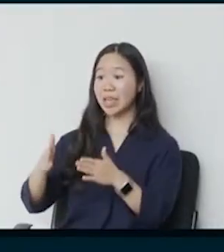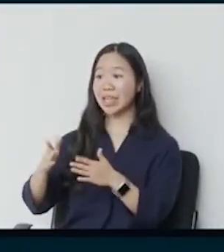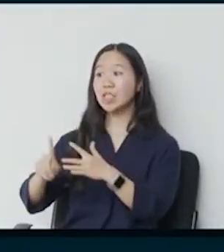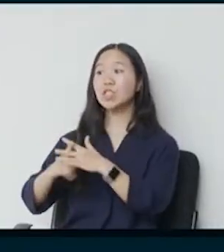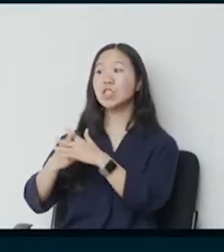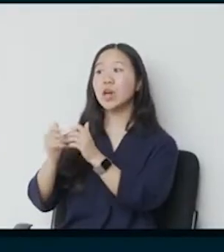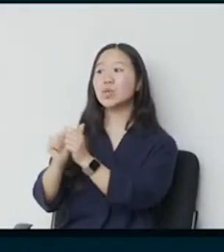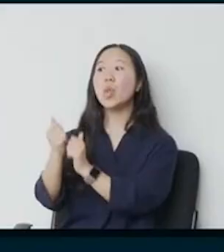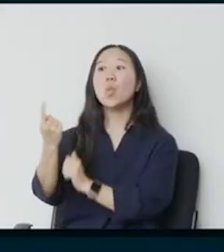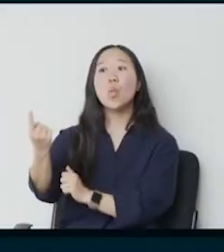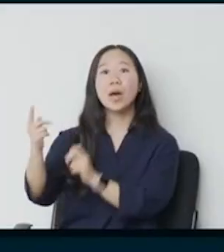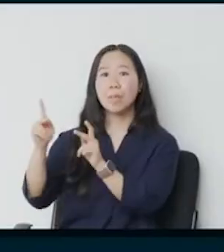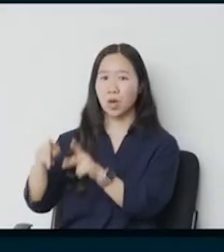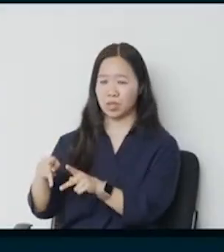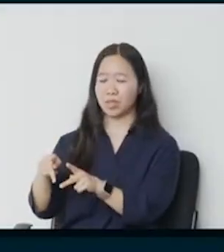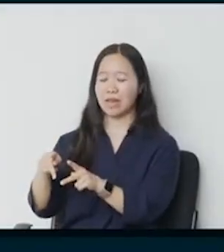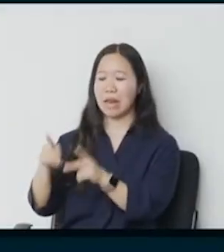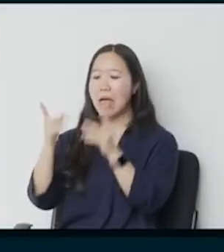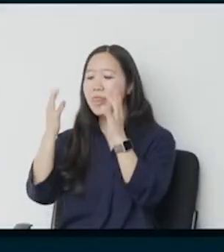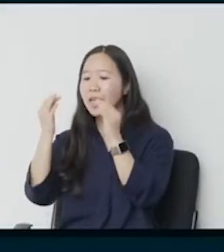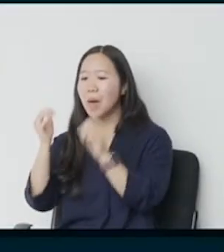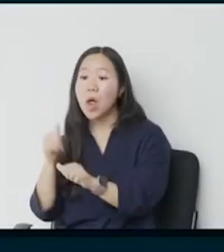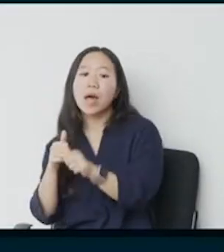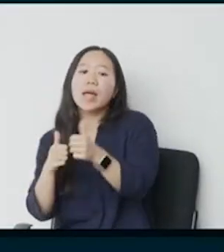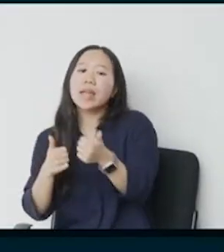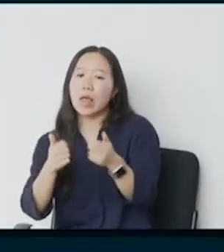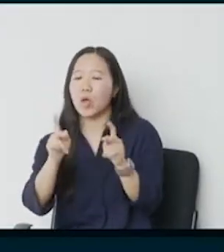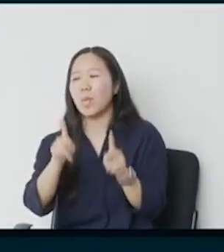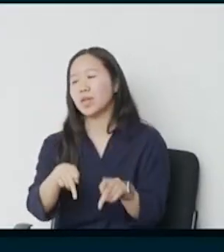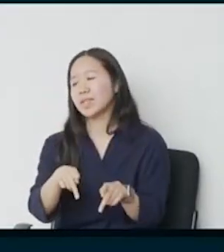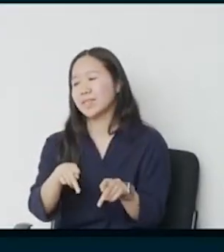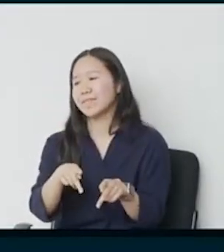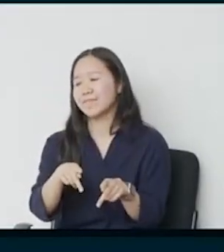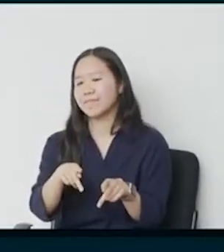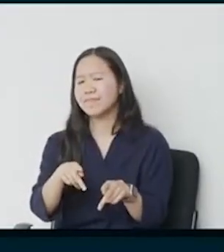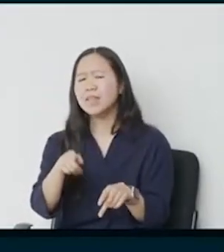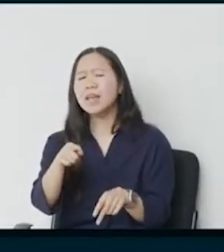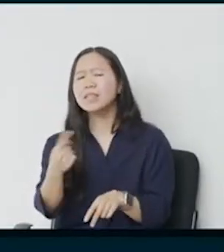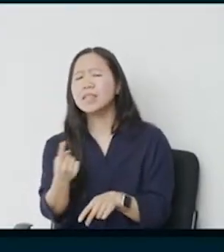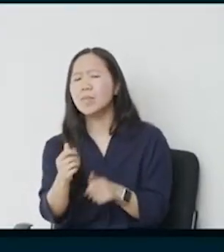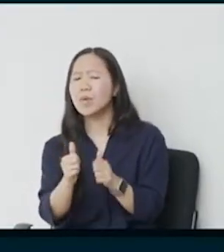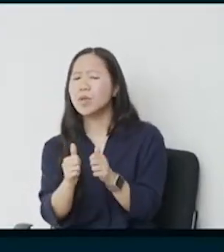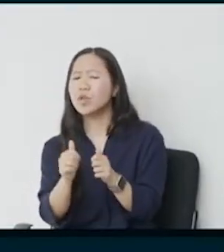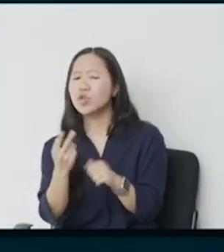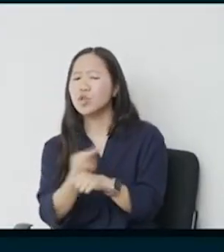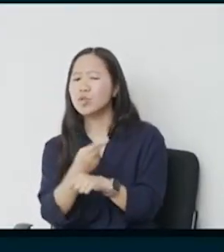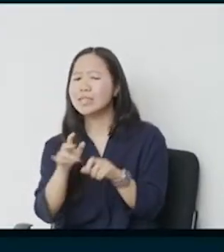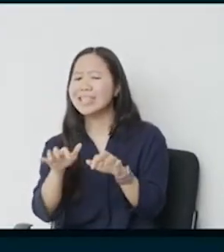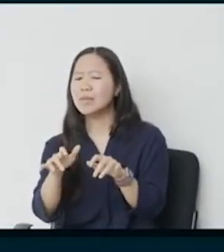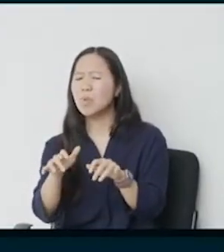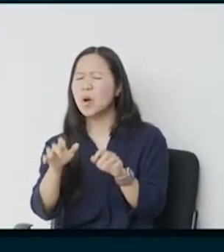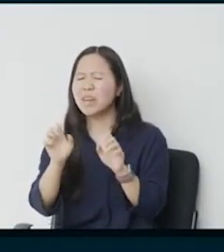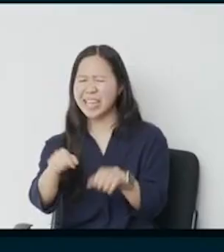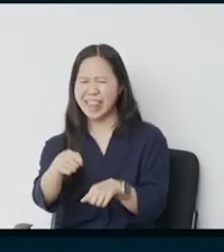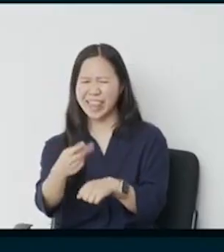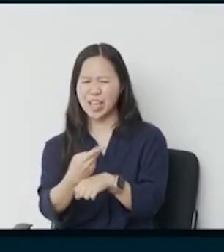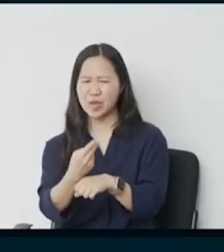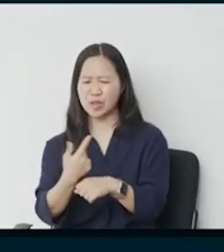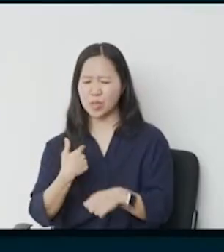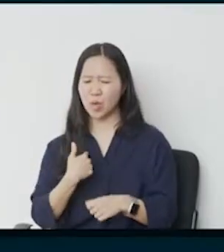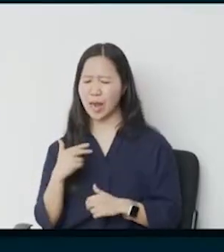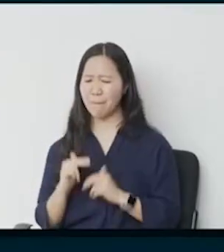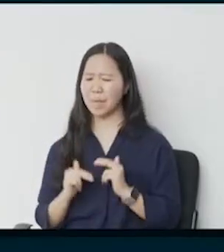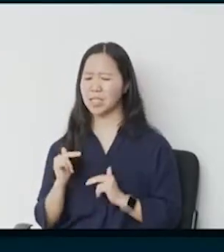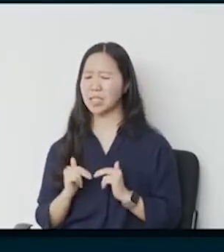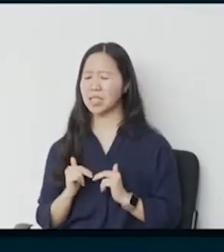one person thinking about another person. Can a person who uses a keyboard use the thing that I'm building? So if I'm building a drag